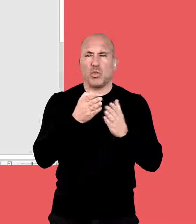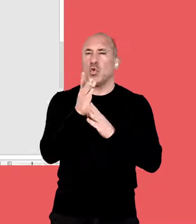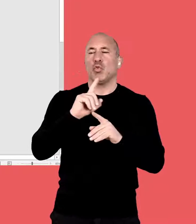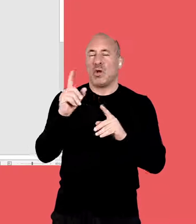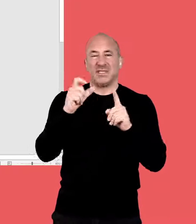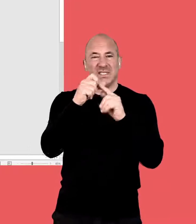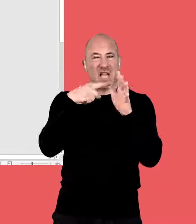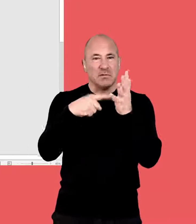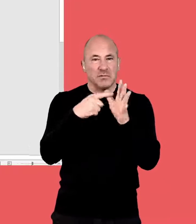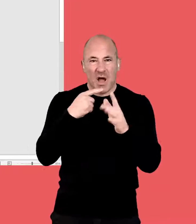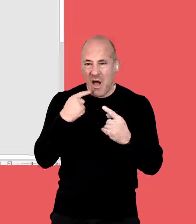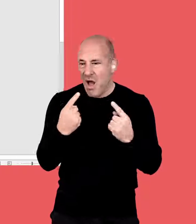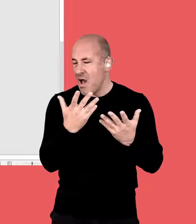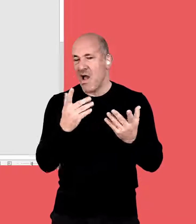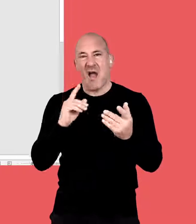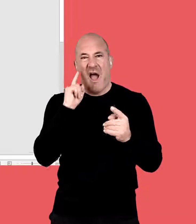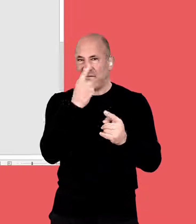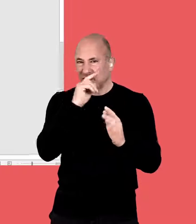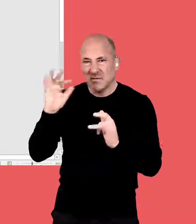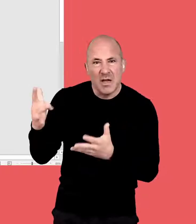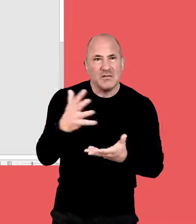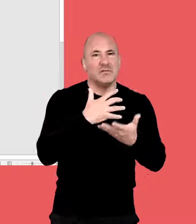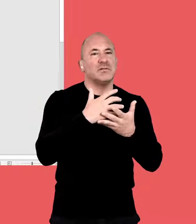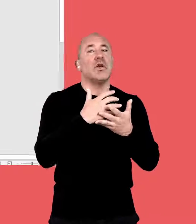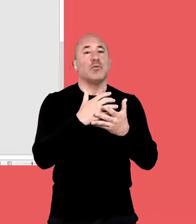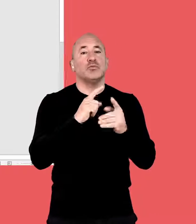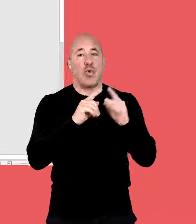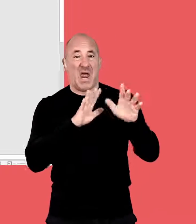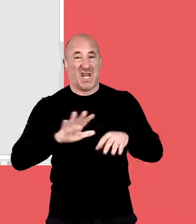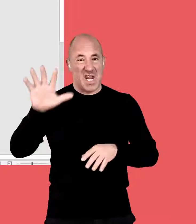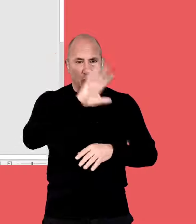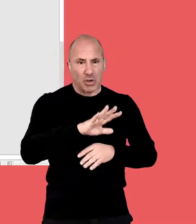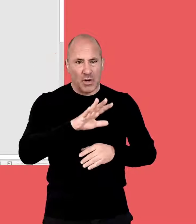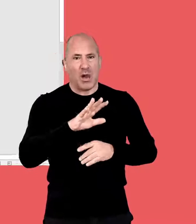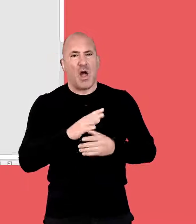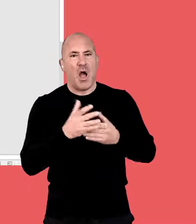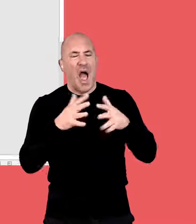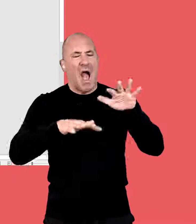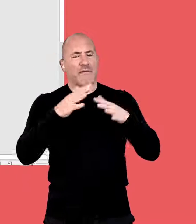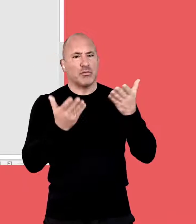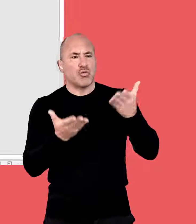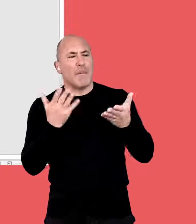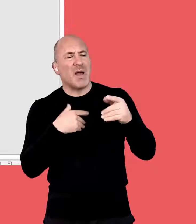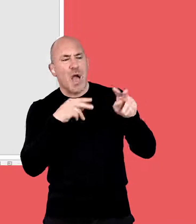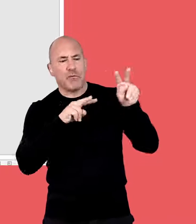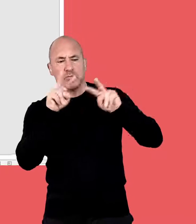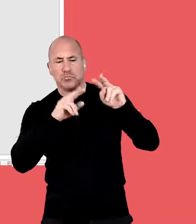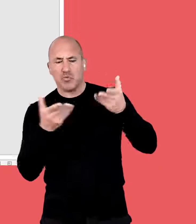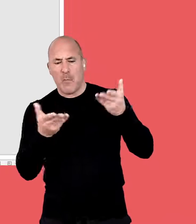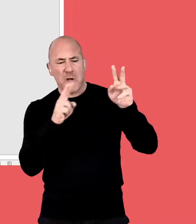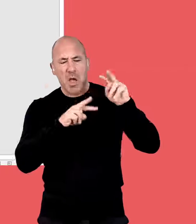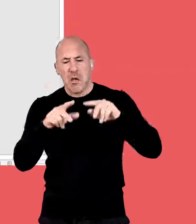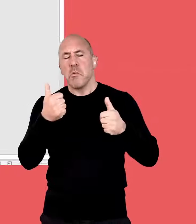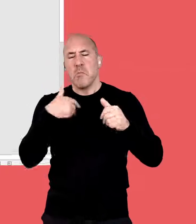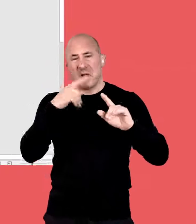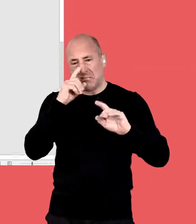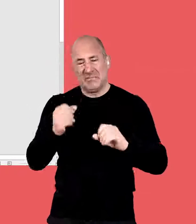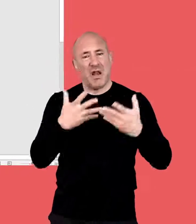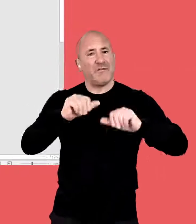appropriate data and evidence, and are appropriately informed by national and comparative averages for delivery.